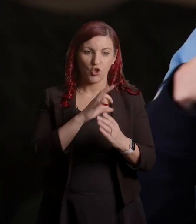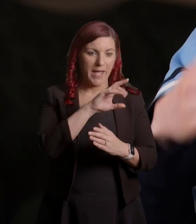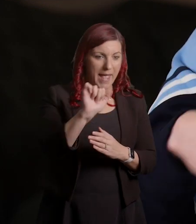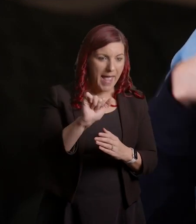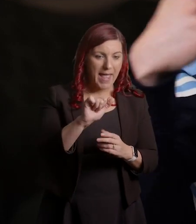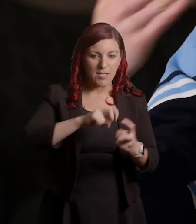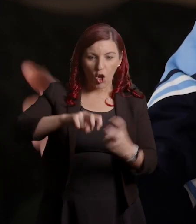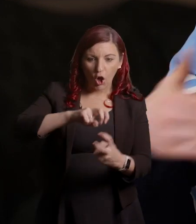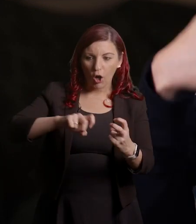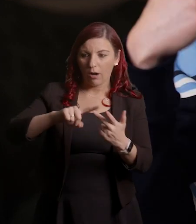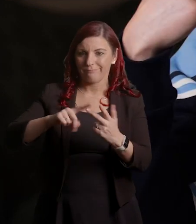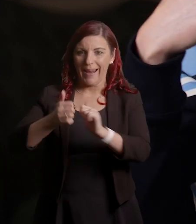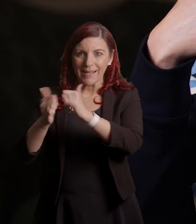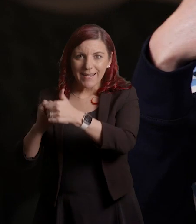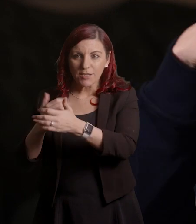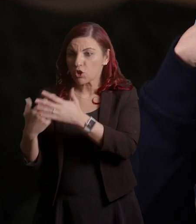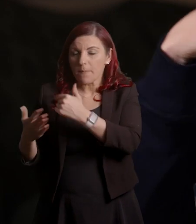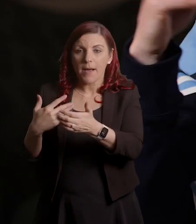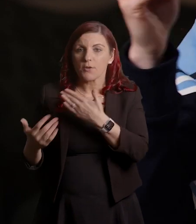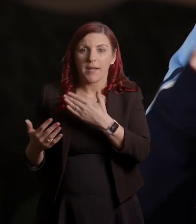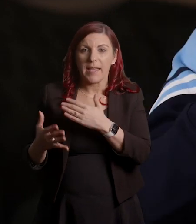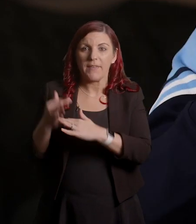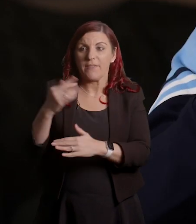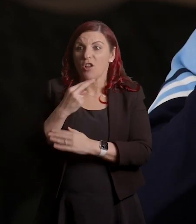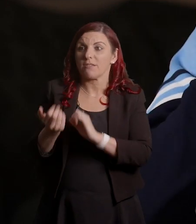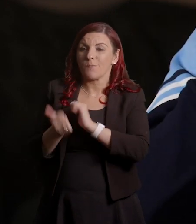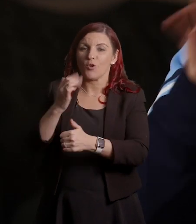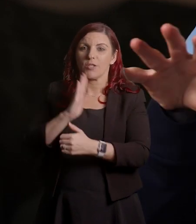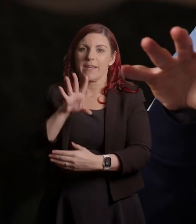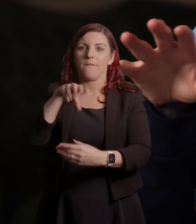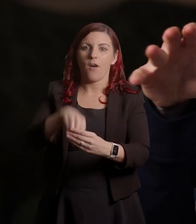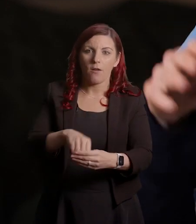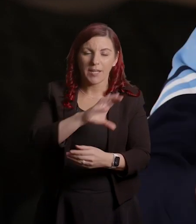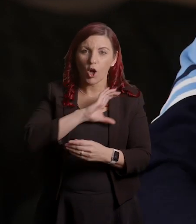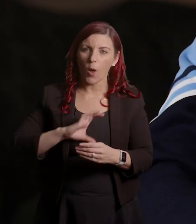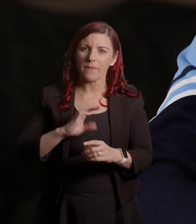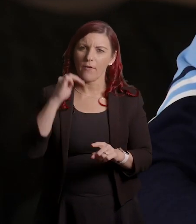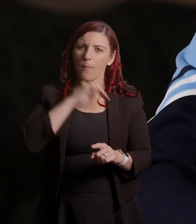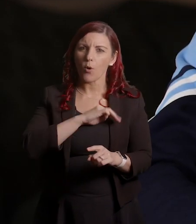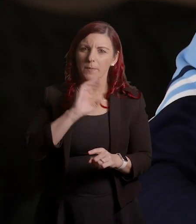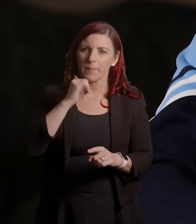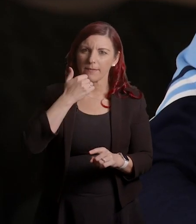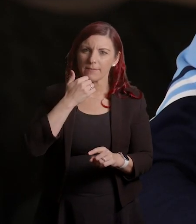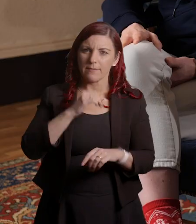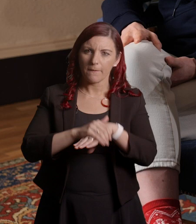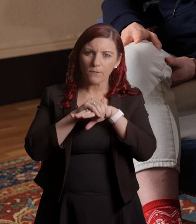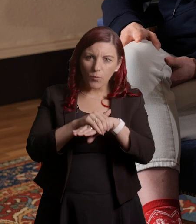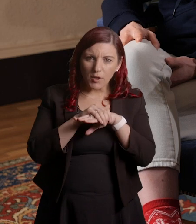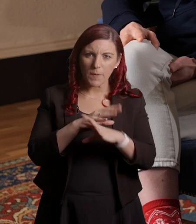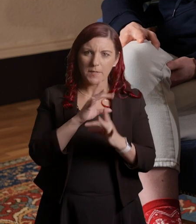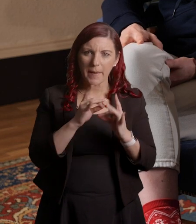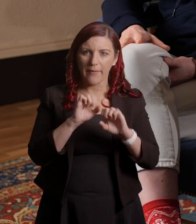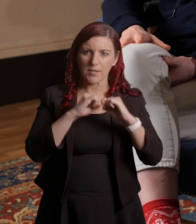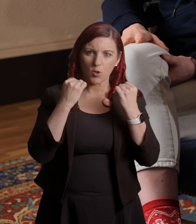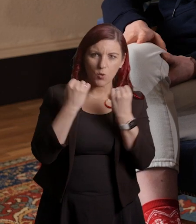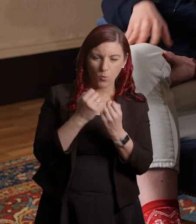or soccer or athletics or, you know, something that's not even a sport, just to get involved in a club, because the friendships you